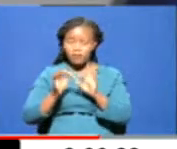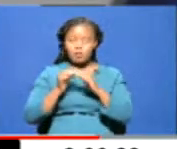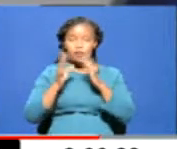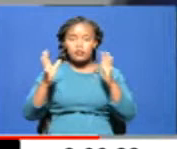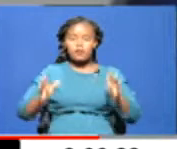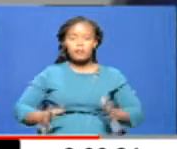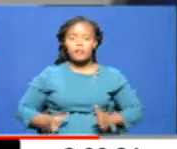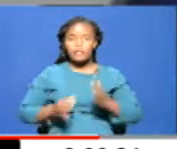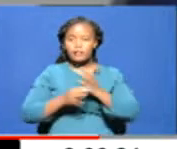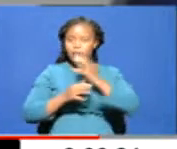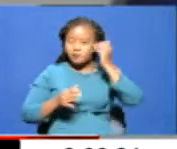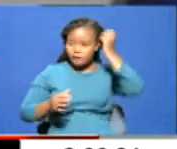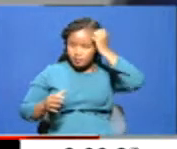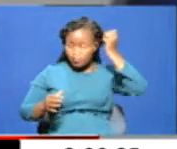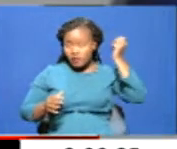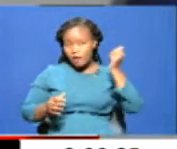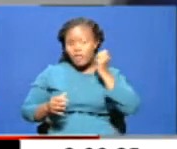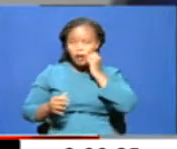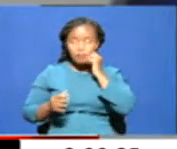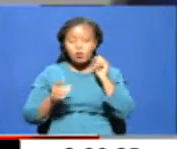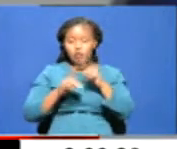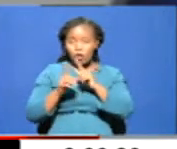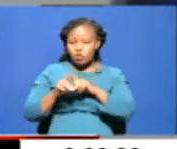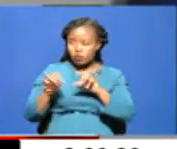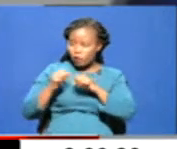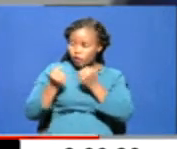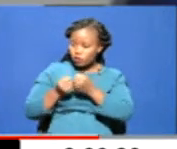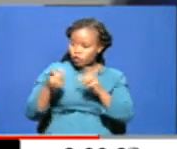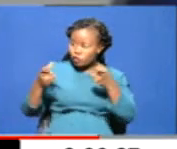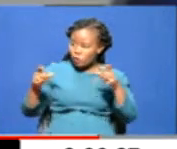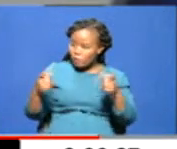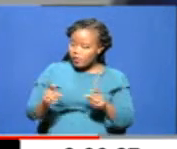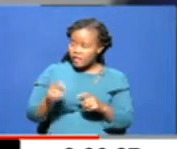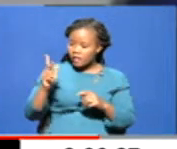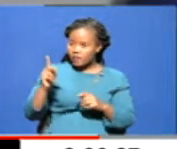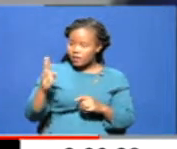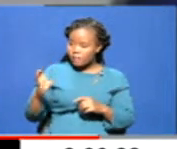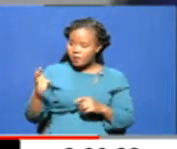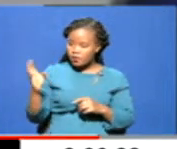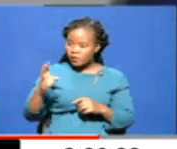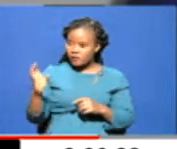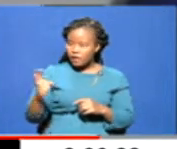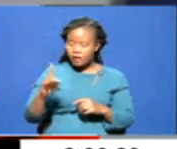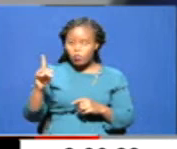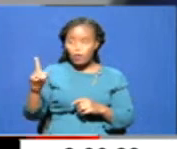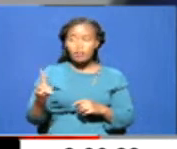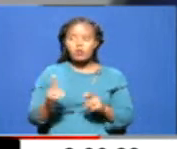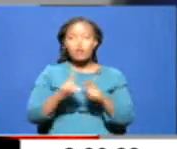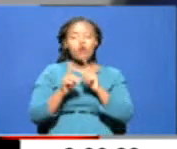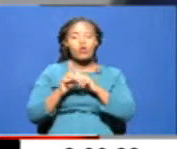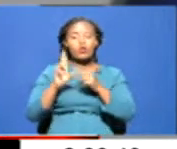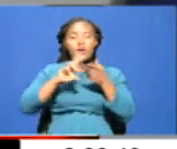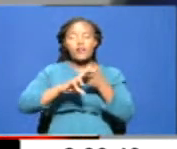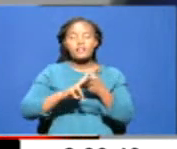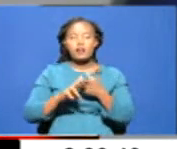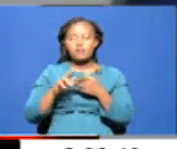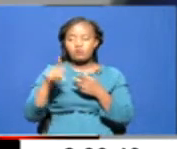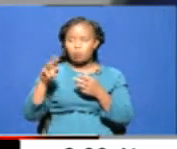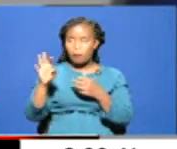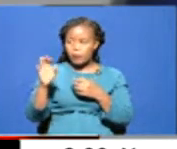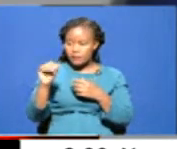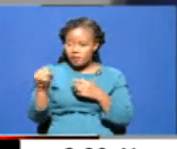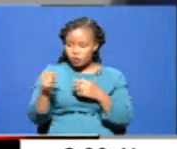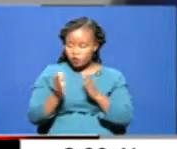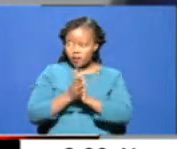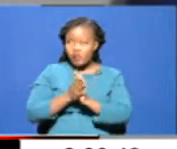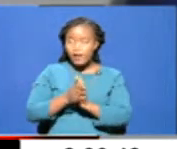of our sign language docket. Remember our social media platforms at KBC Channel 1, our Prime, our hashtag Prime Edition, and my Twitter handle